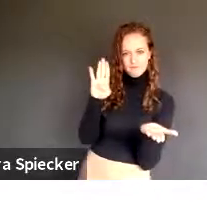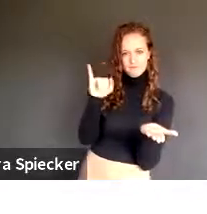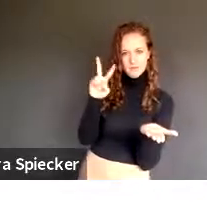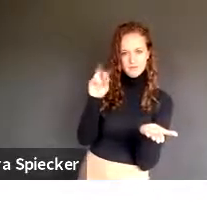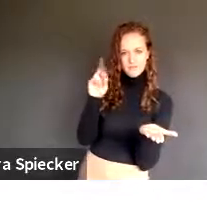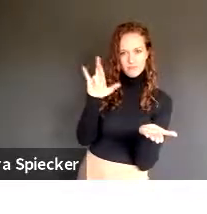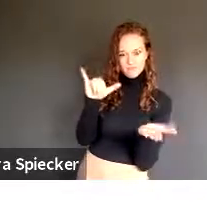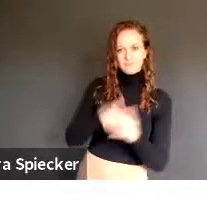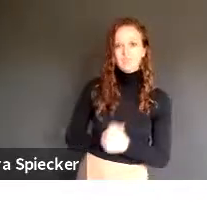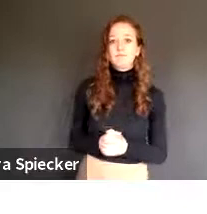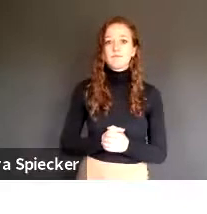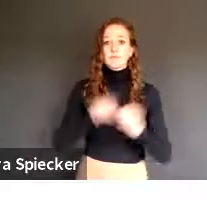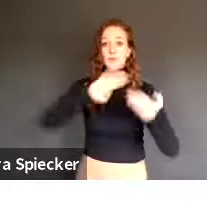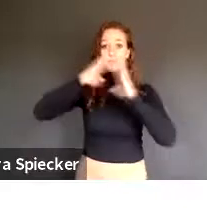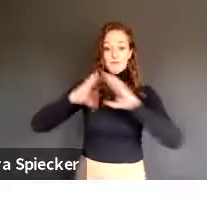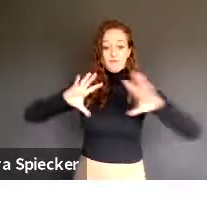We'll start with herbivory.